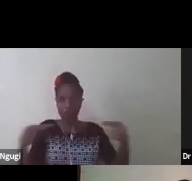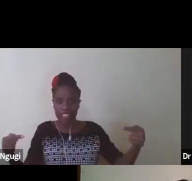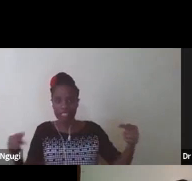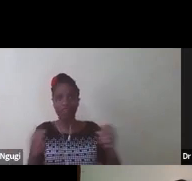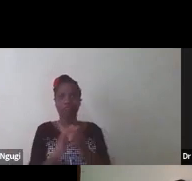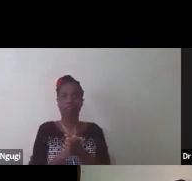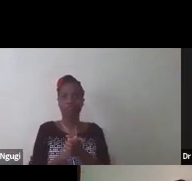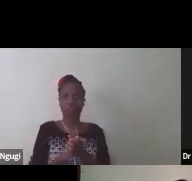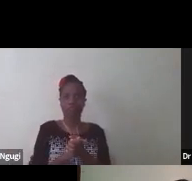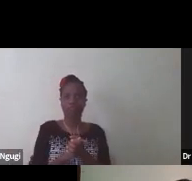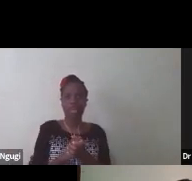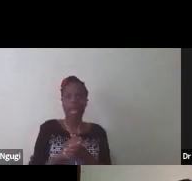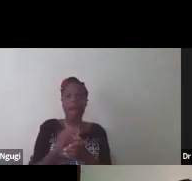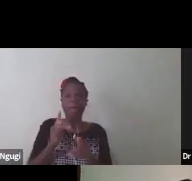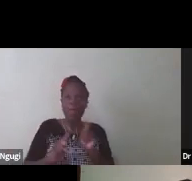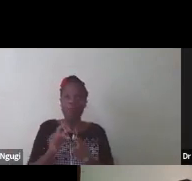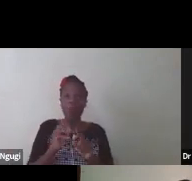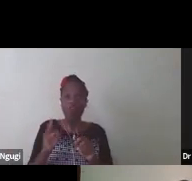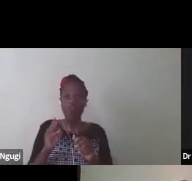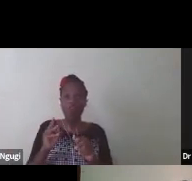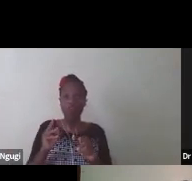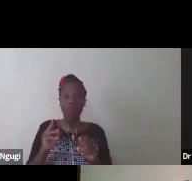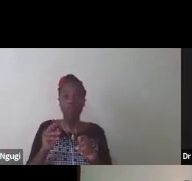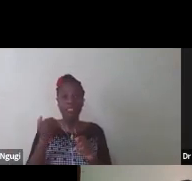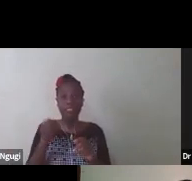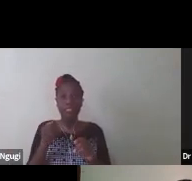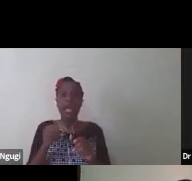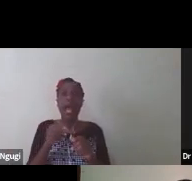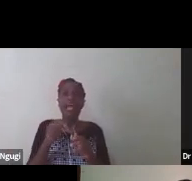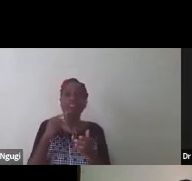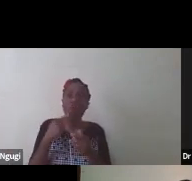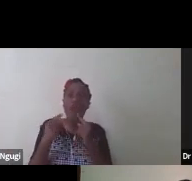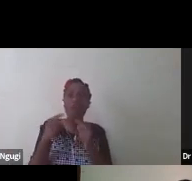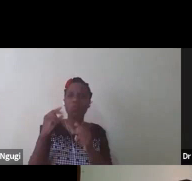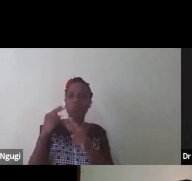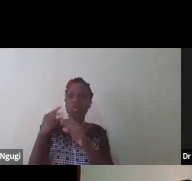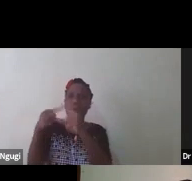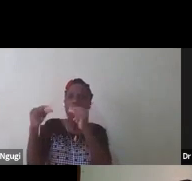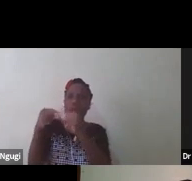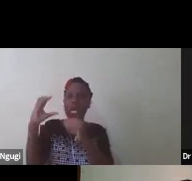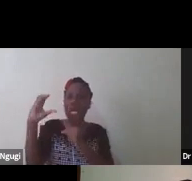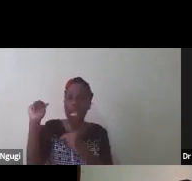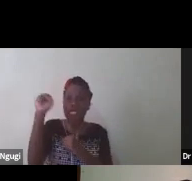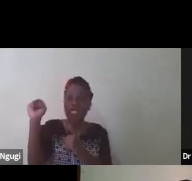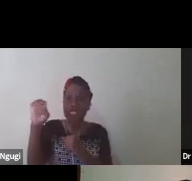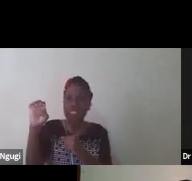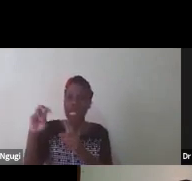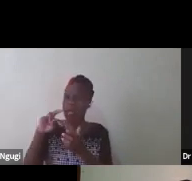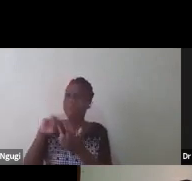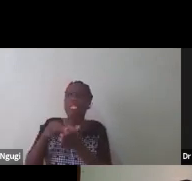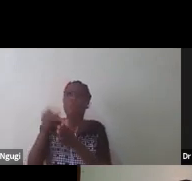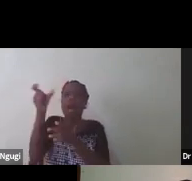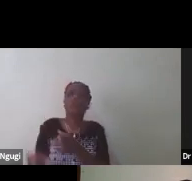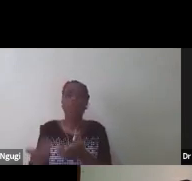they have used for many years, talking about cases, talking about suspects. And this is a kind of a language which tend to bring